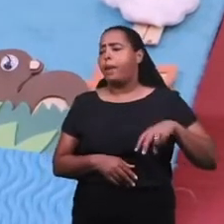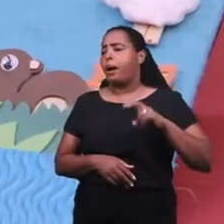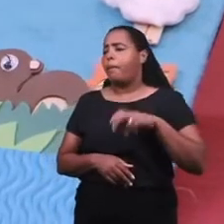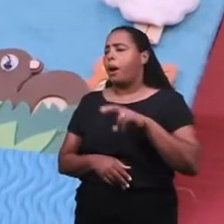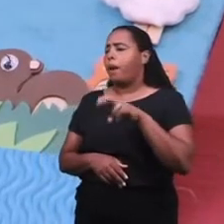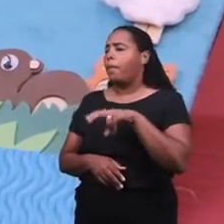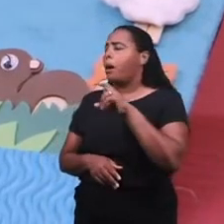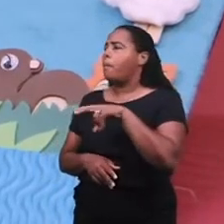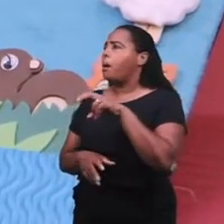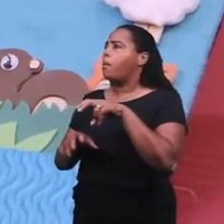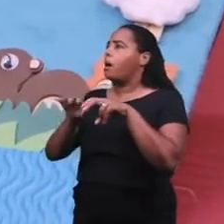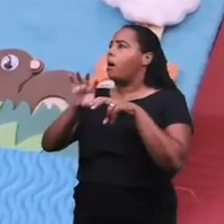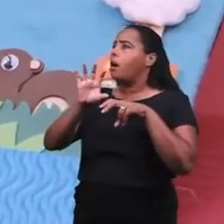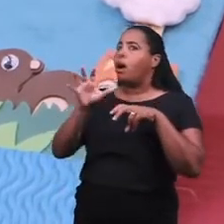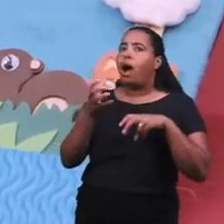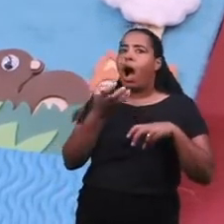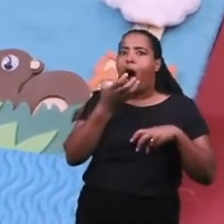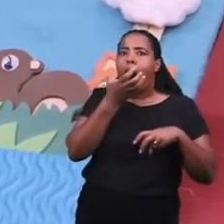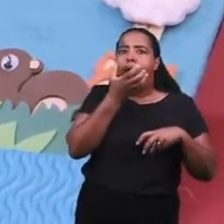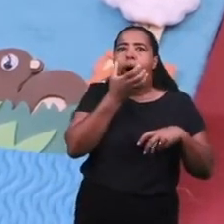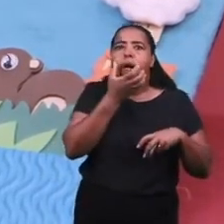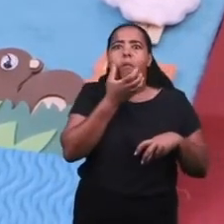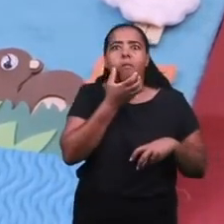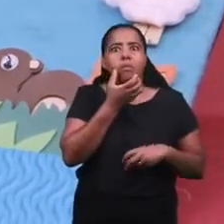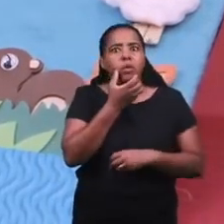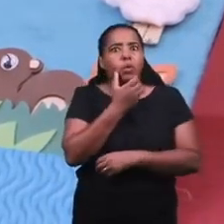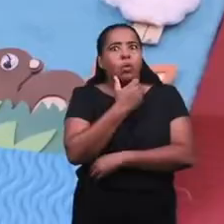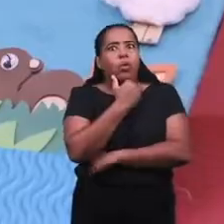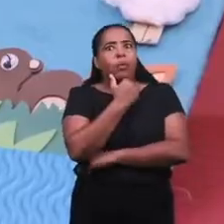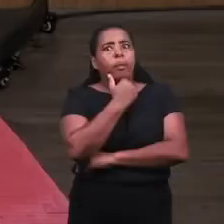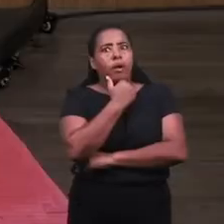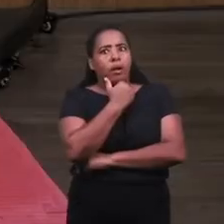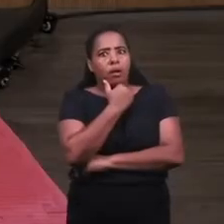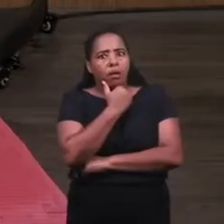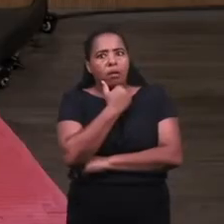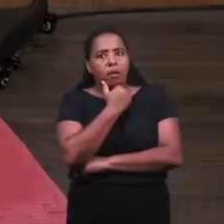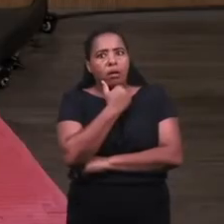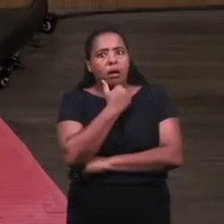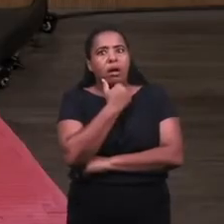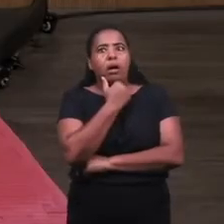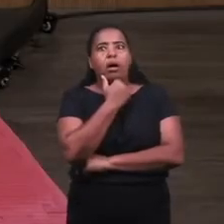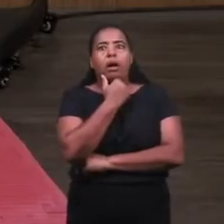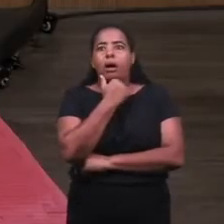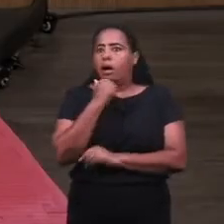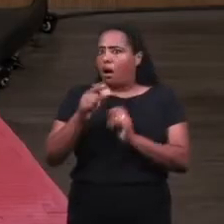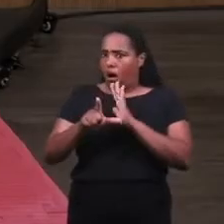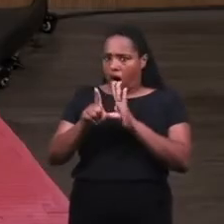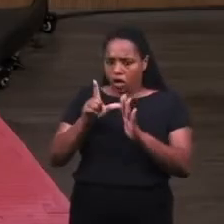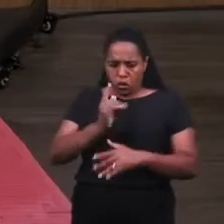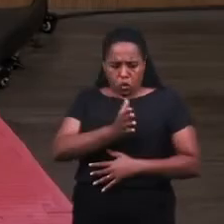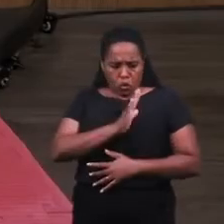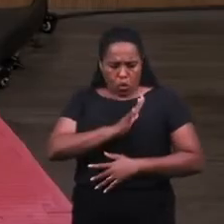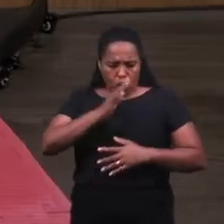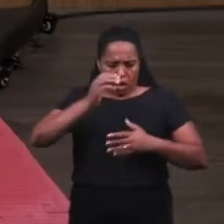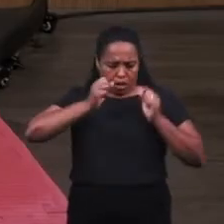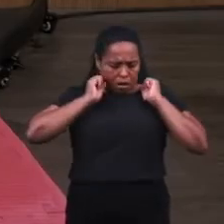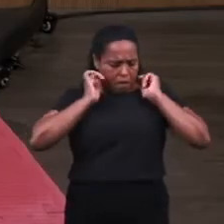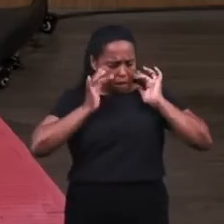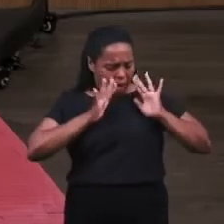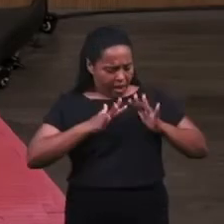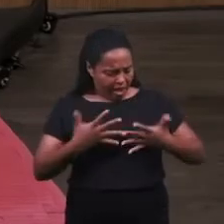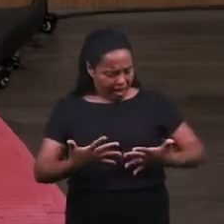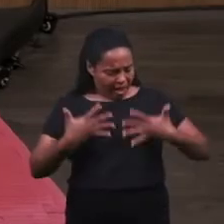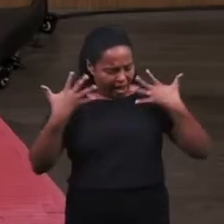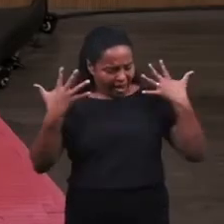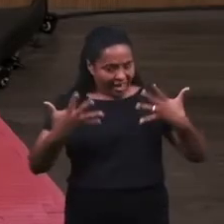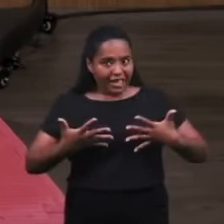from the tree, from this tree. And look, they had their hearts full of the blessings of God, full